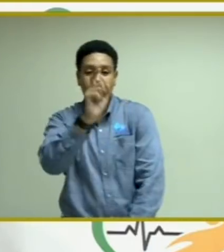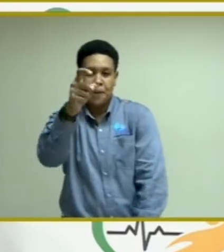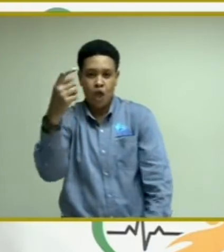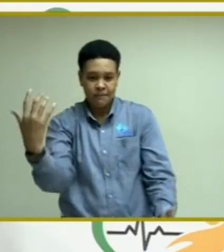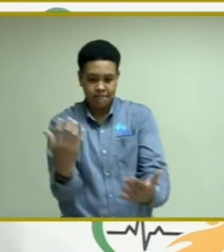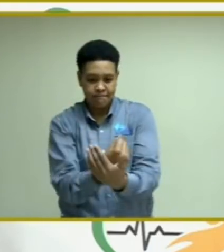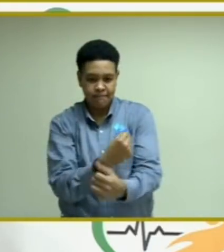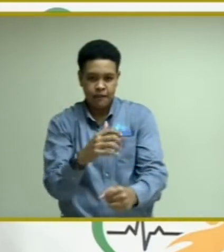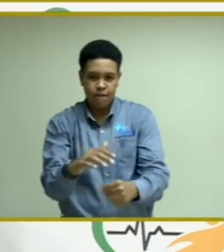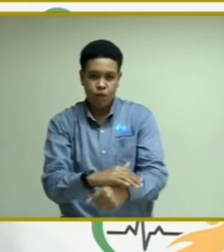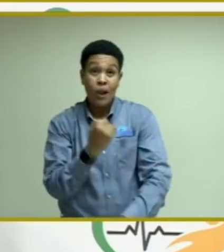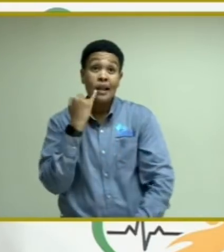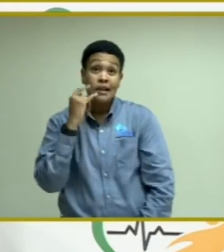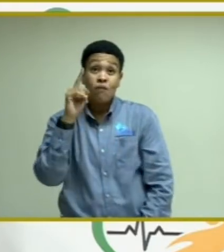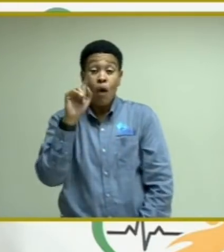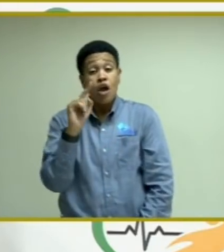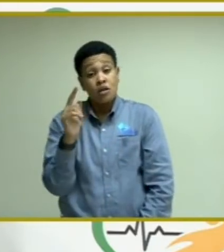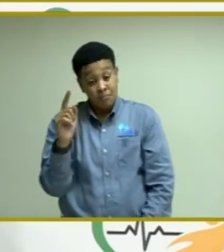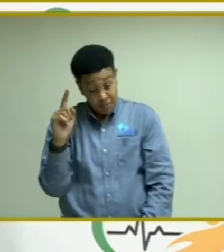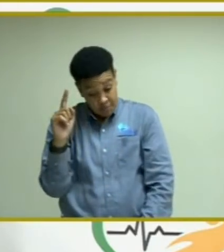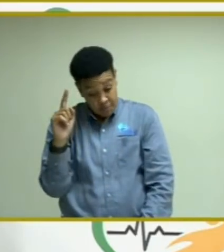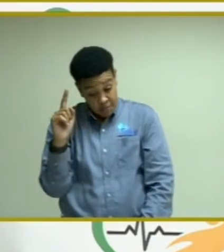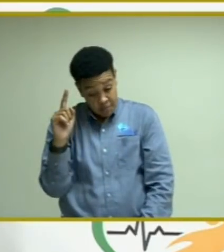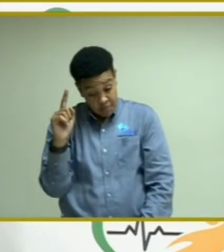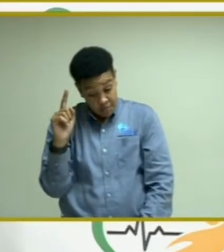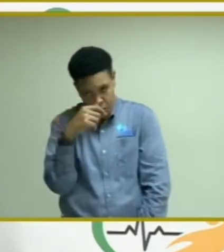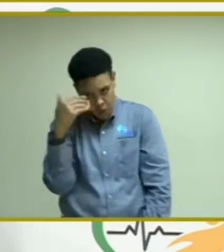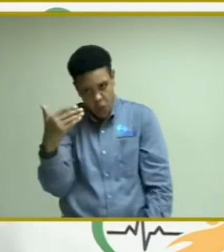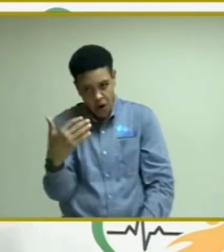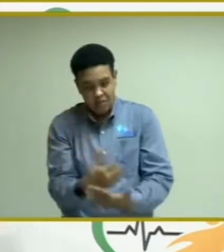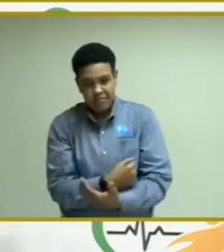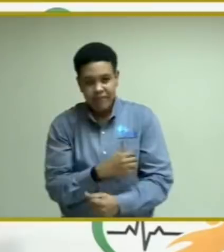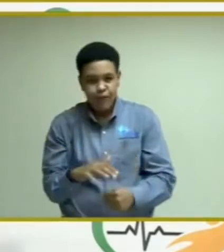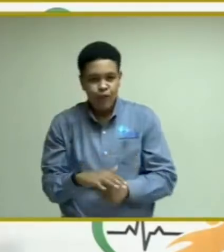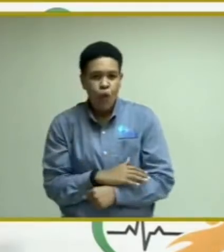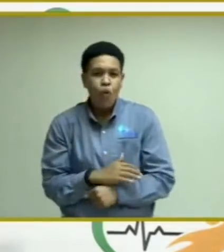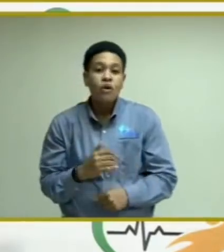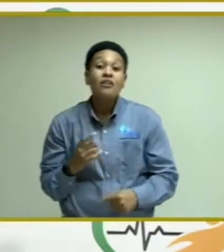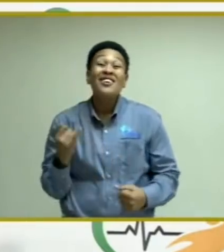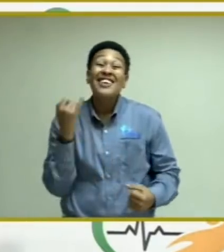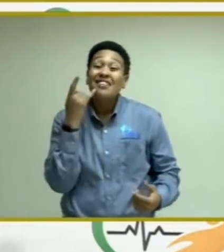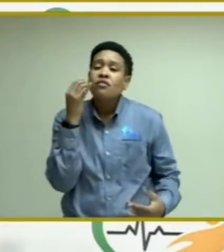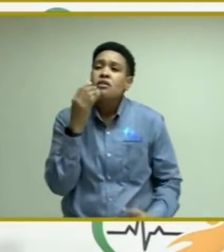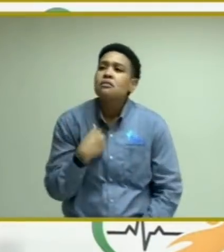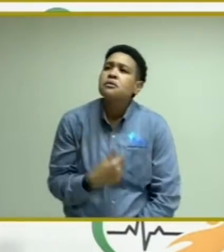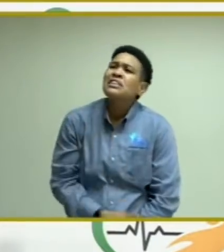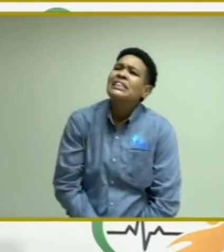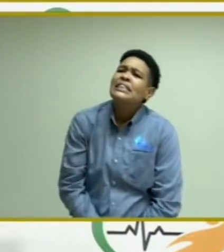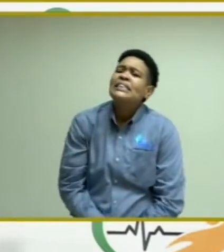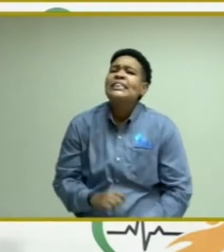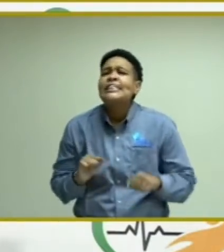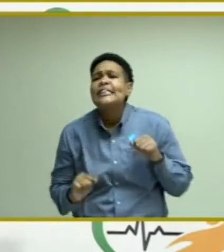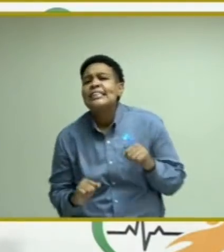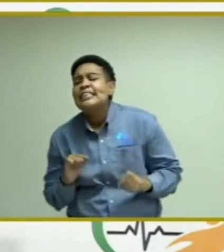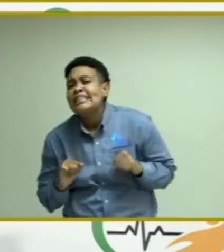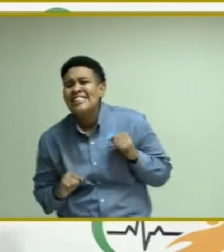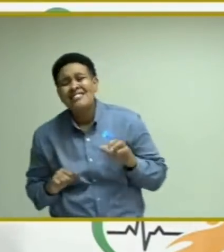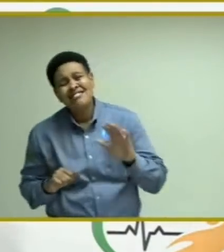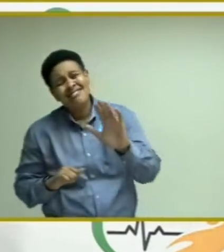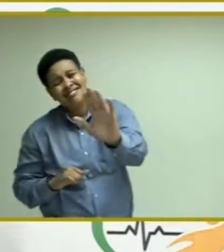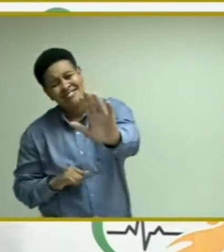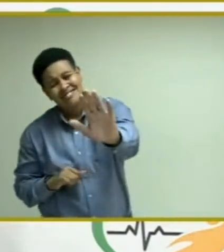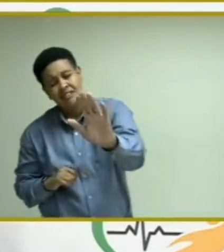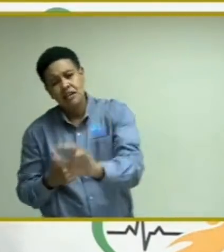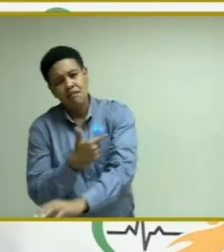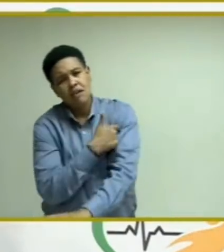still considering the vaccines as to whether or not to take it. Just want to reassure them that the vaccines are safe,